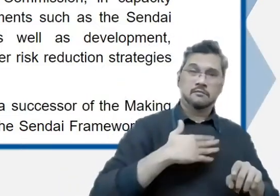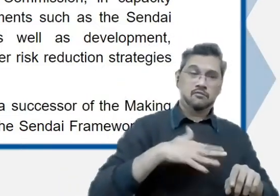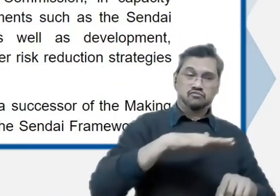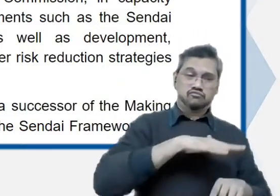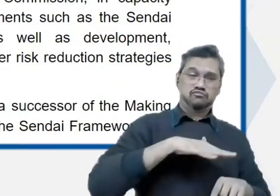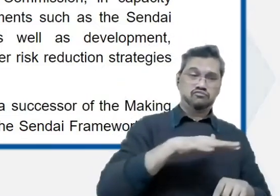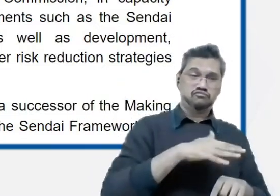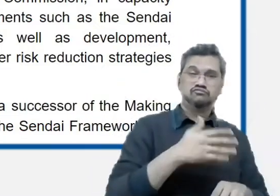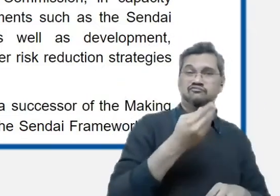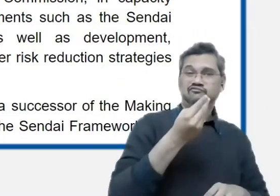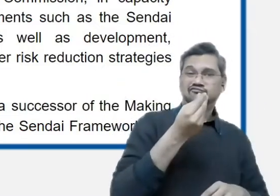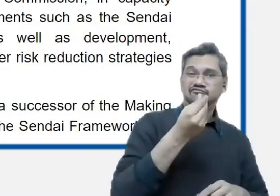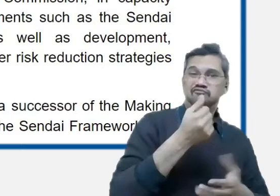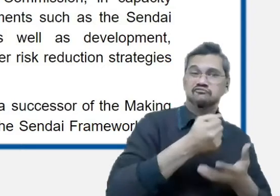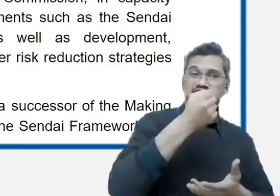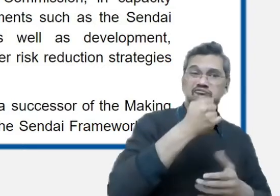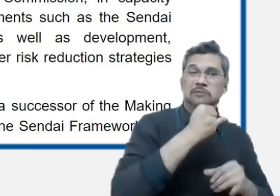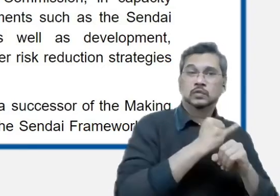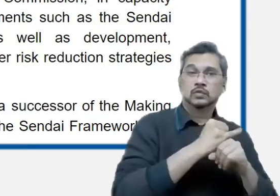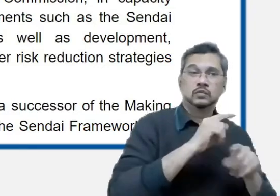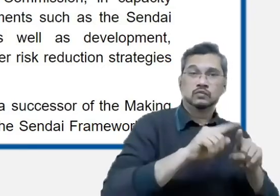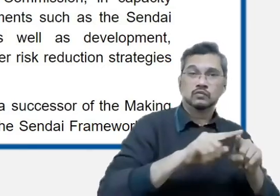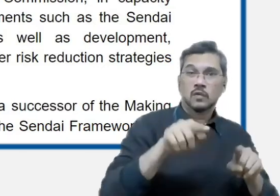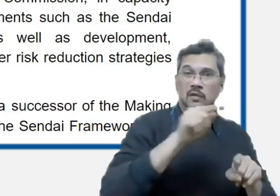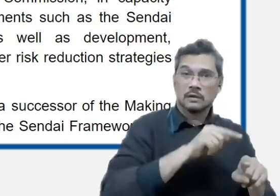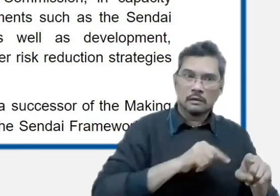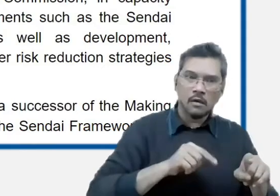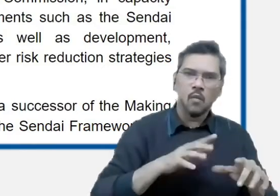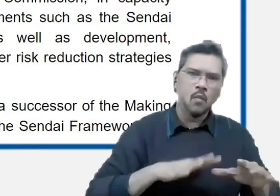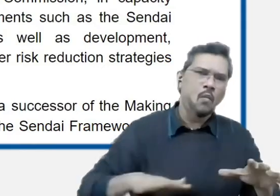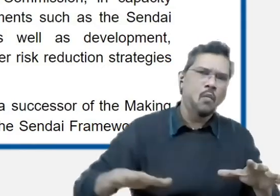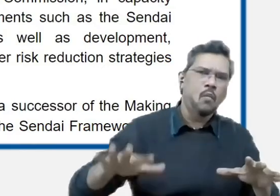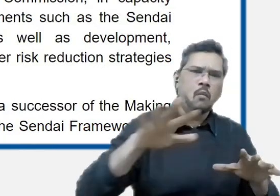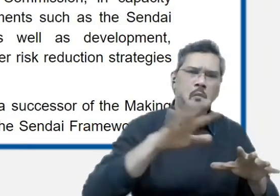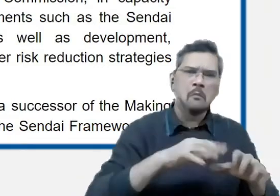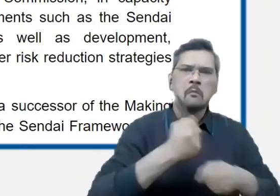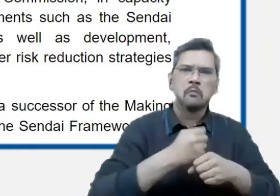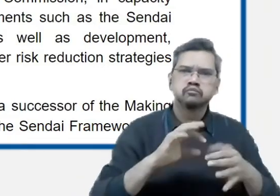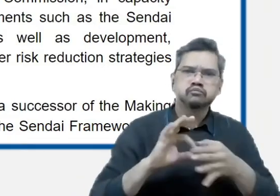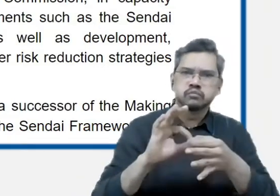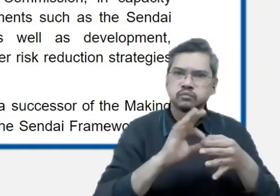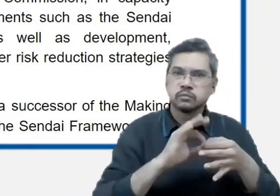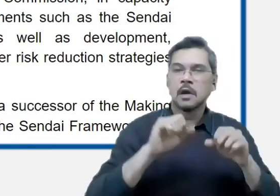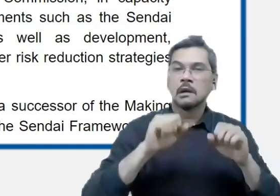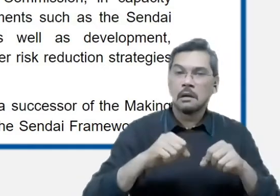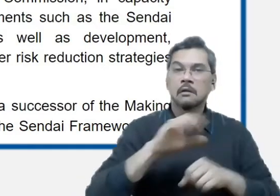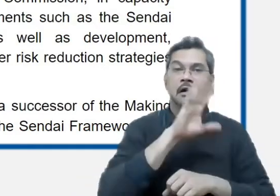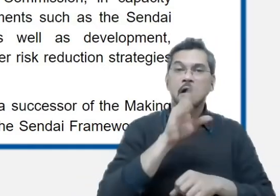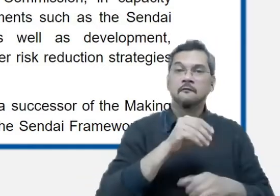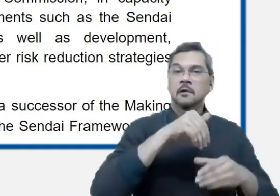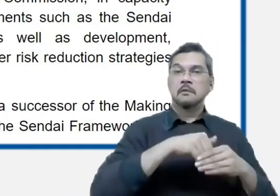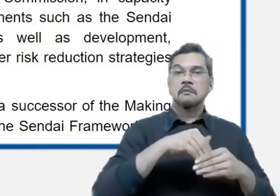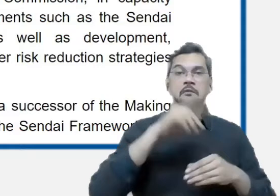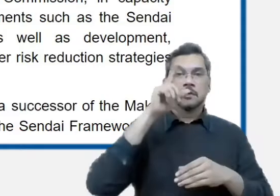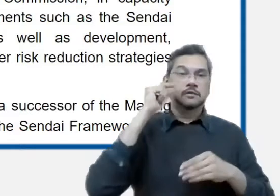the implementation of the Sendai framework in Africa in coherence with climate change, sustainable development, and